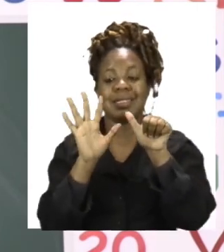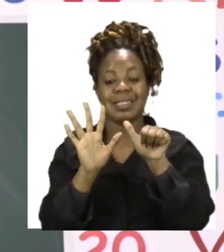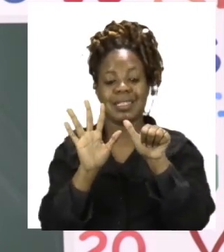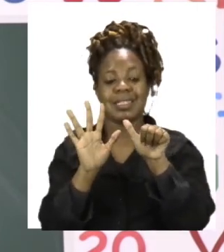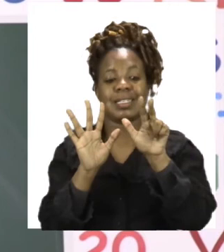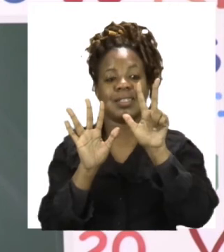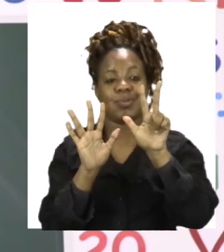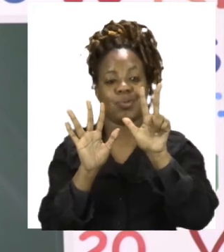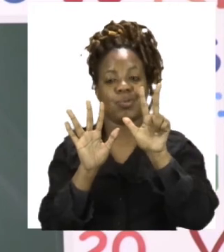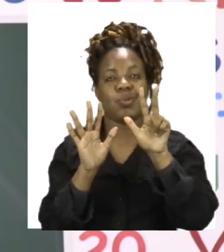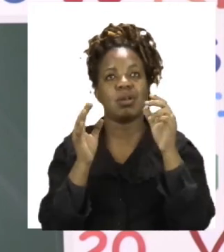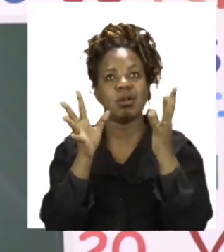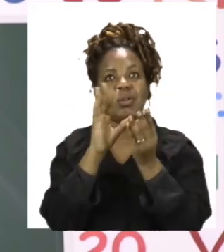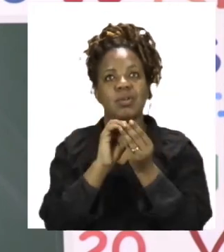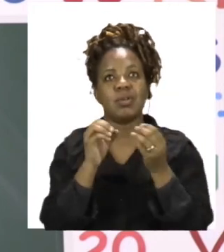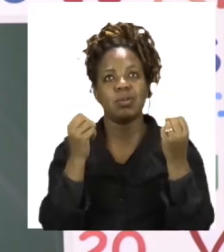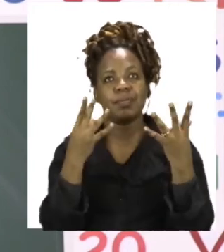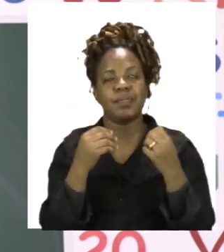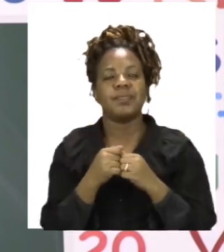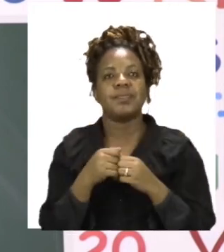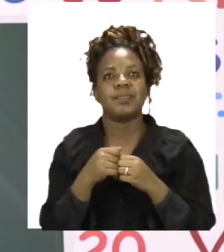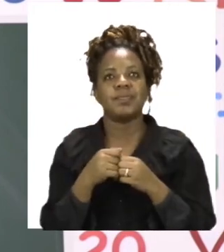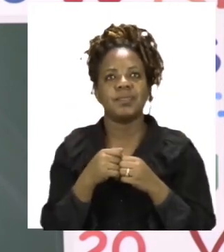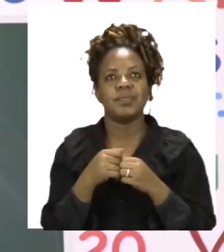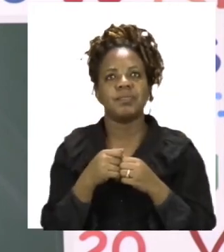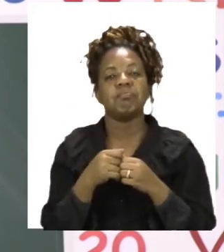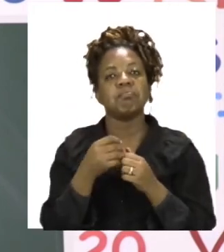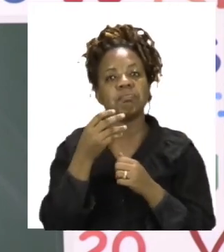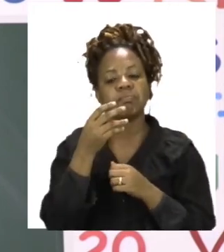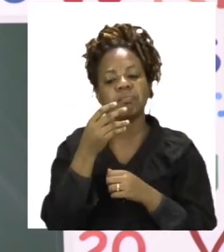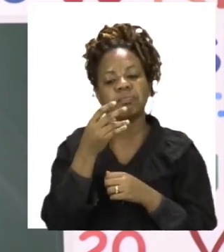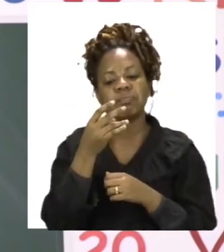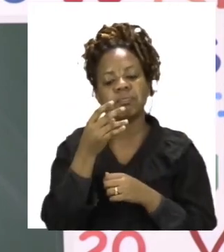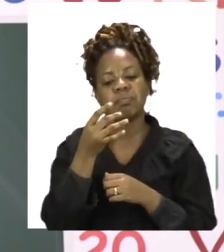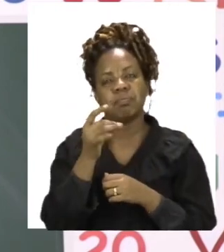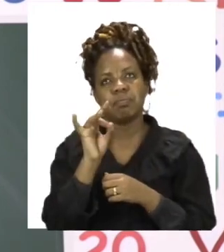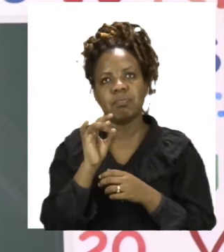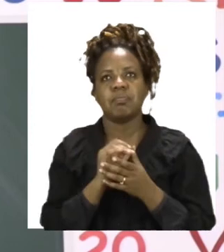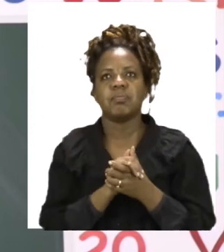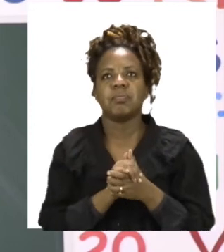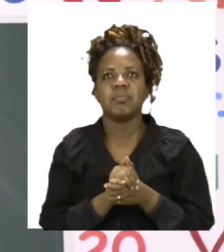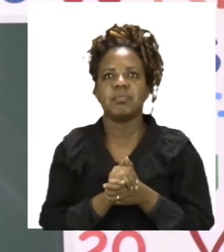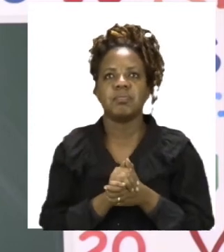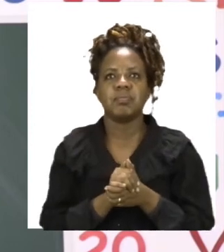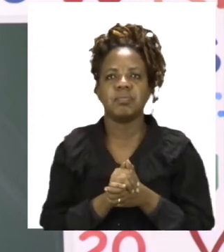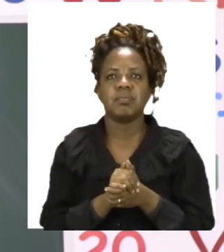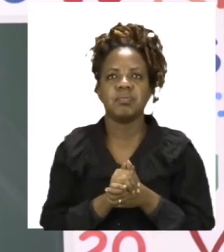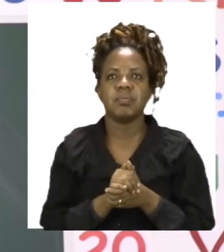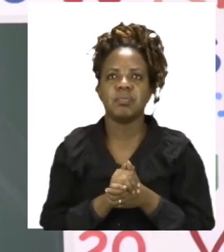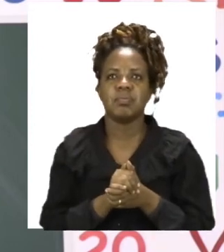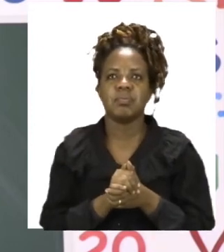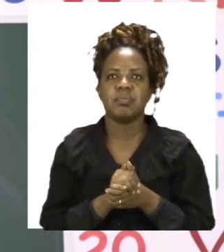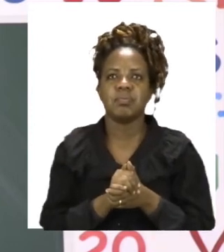2 fingers up and you say 7, 8. So that is our answer.